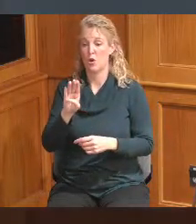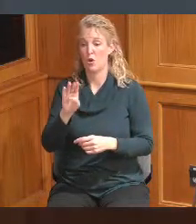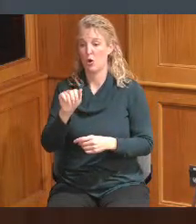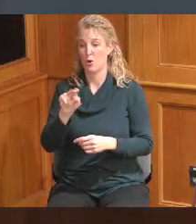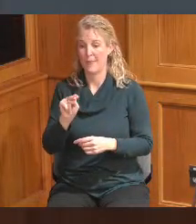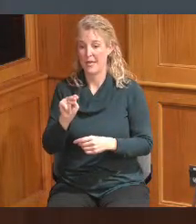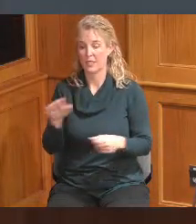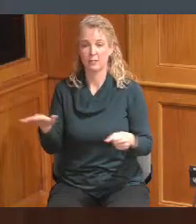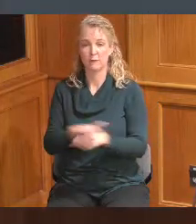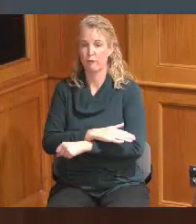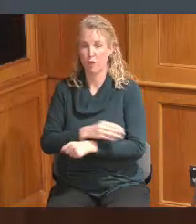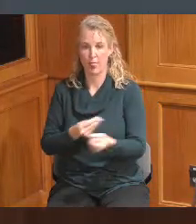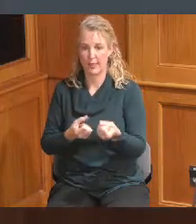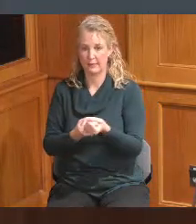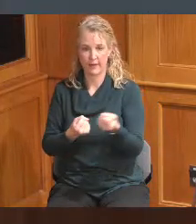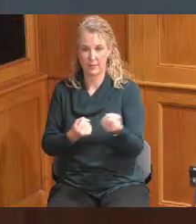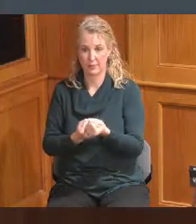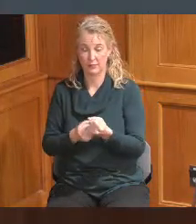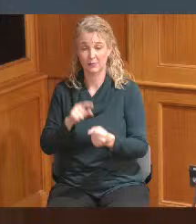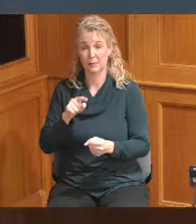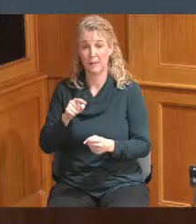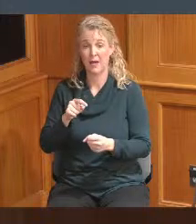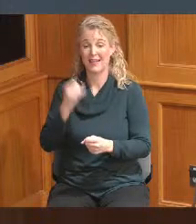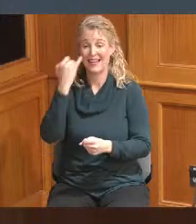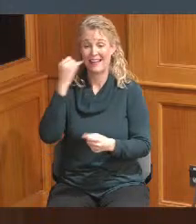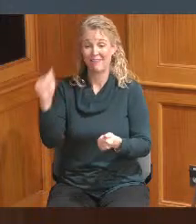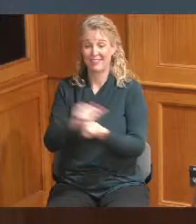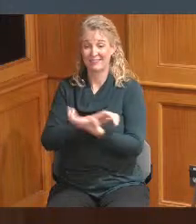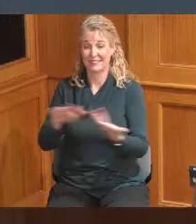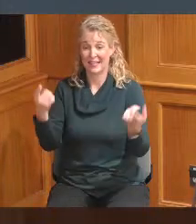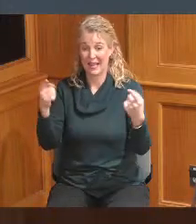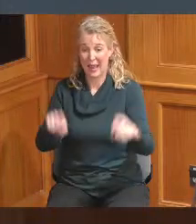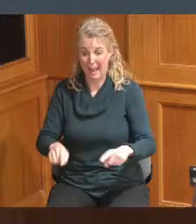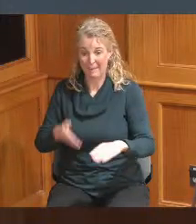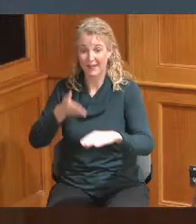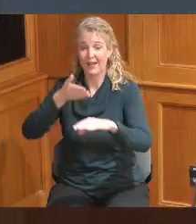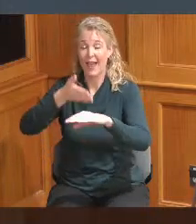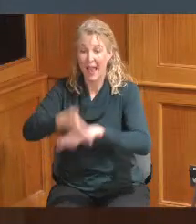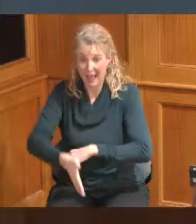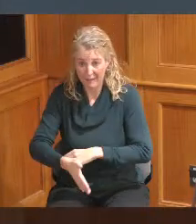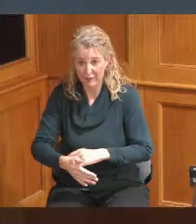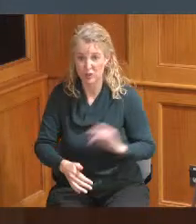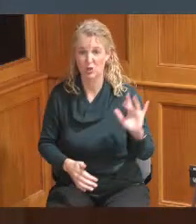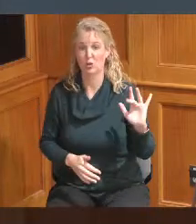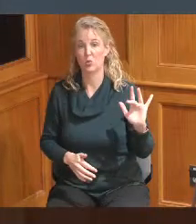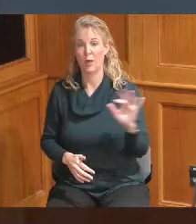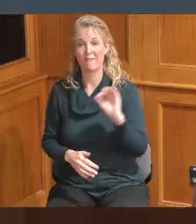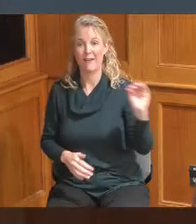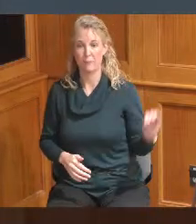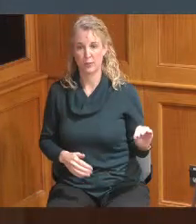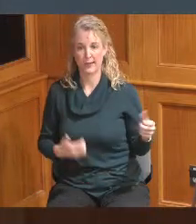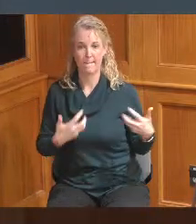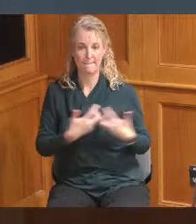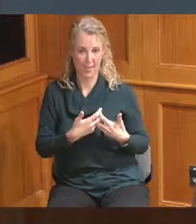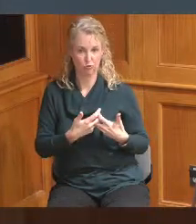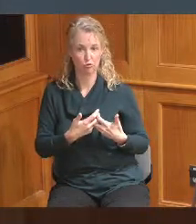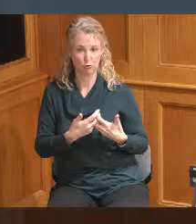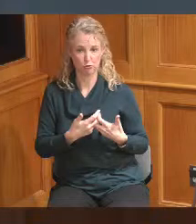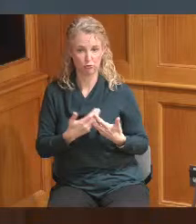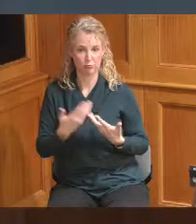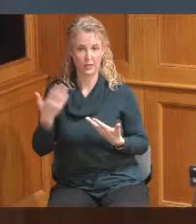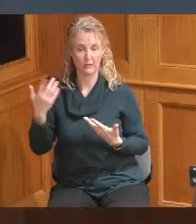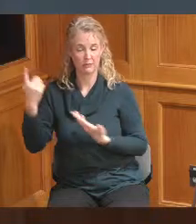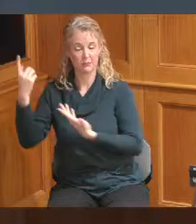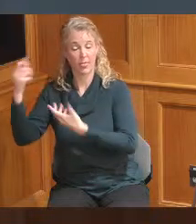have a match on that grant. Okay. But post-disaster, yes, there's typically a 25% match by local government, unless that's changed by the